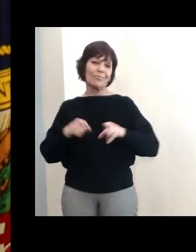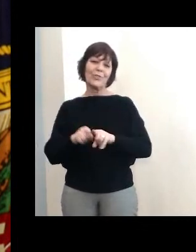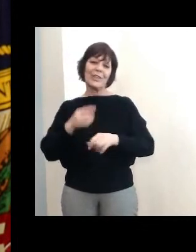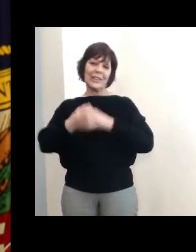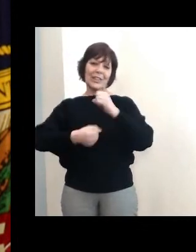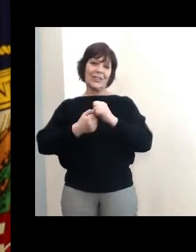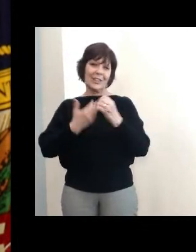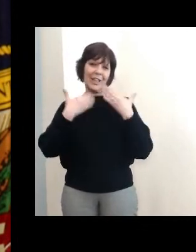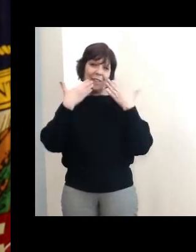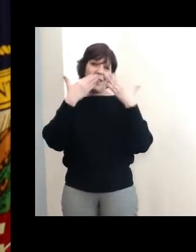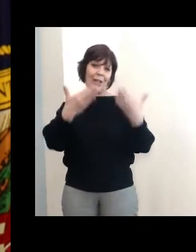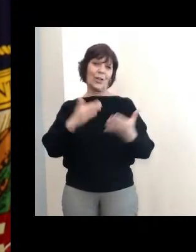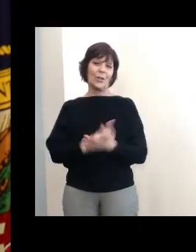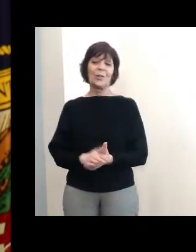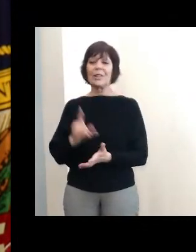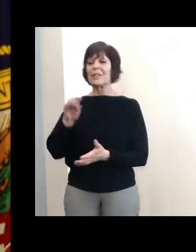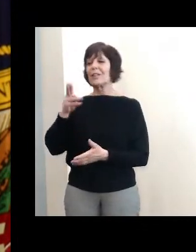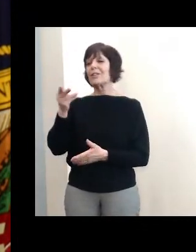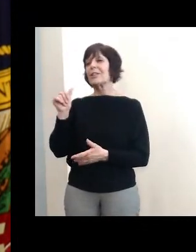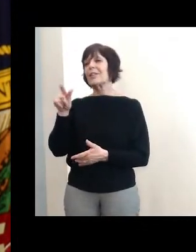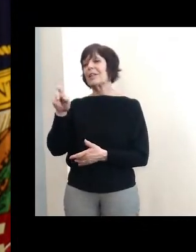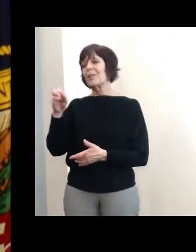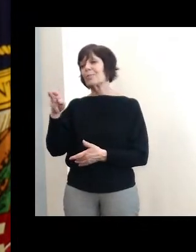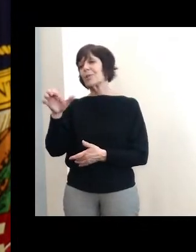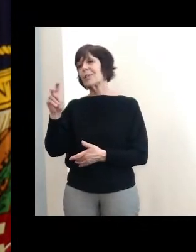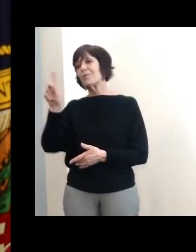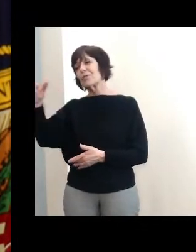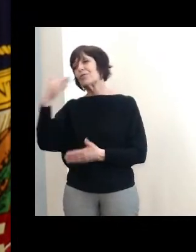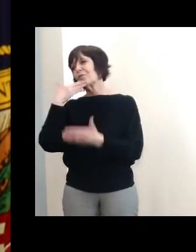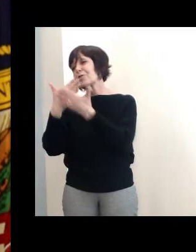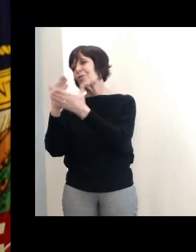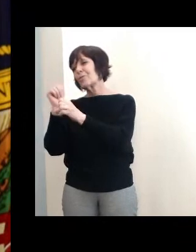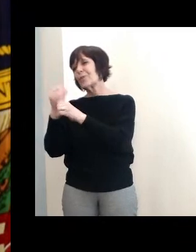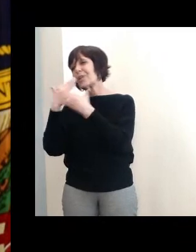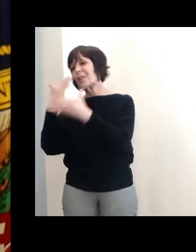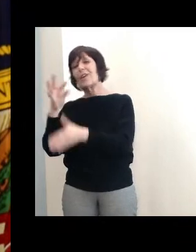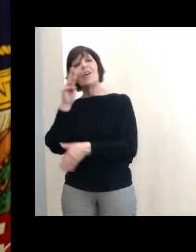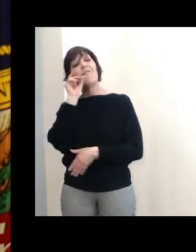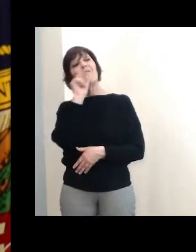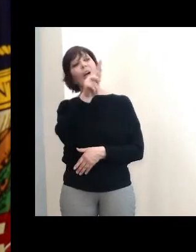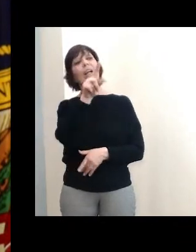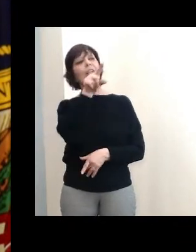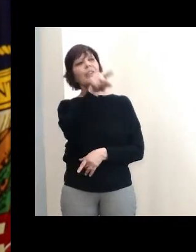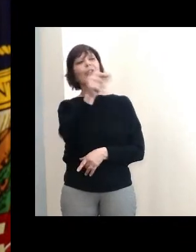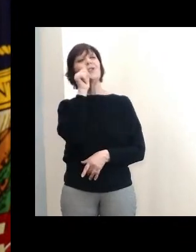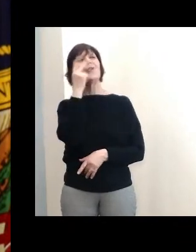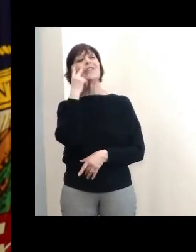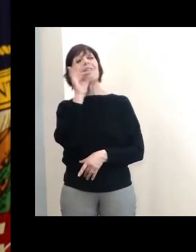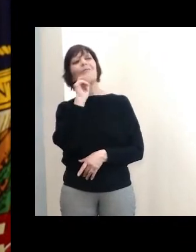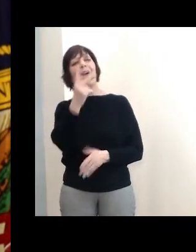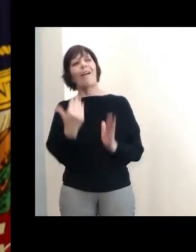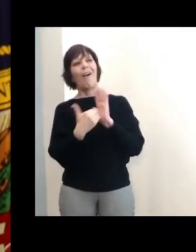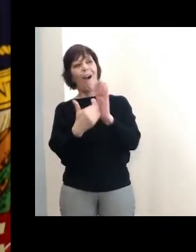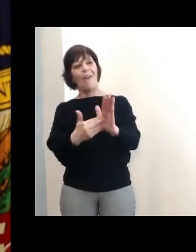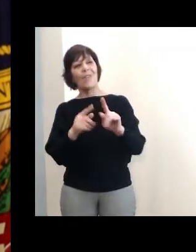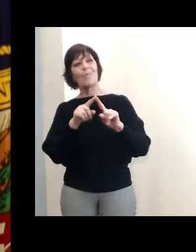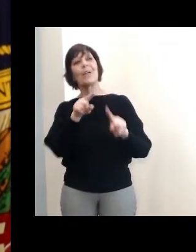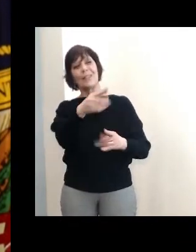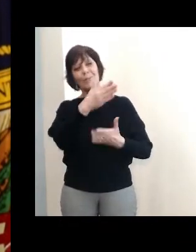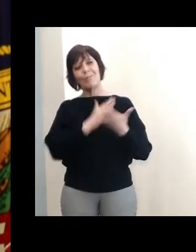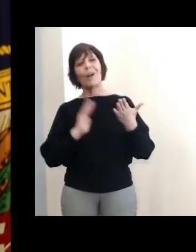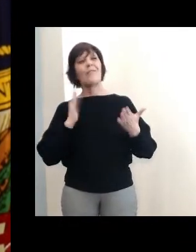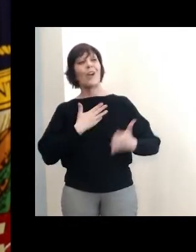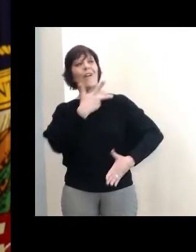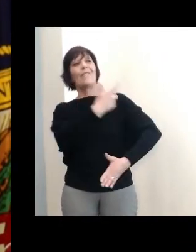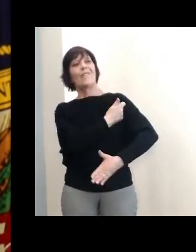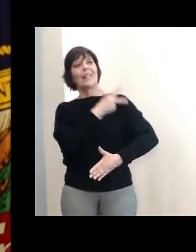you. To Dr. Gail Burstein for your good work, always thank you. And Frank Camerata, you don't see Frank a lot, but Frank's actually part of our